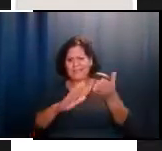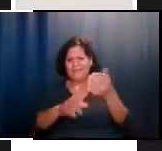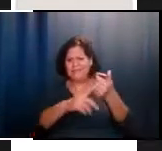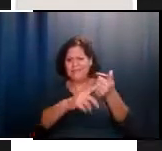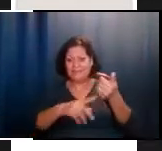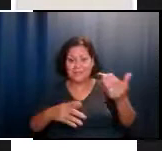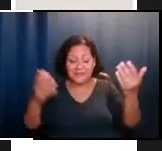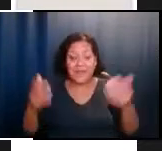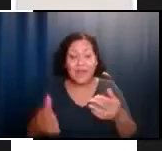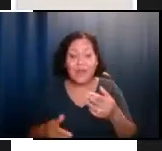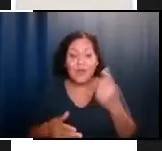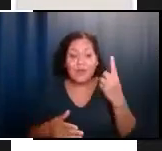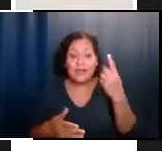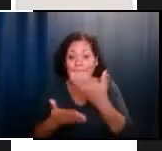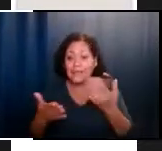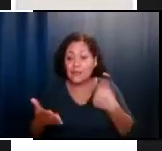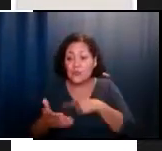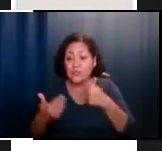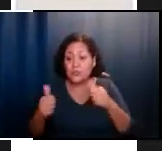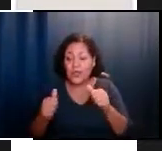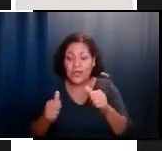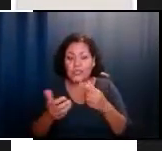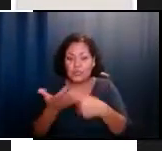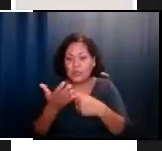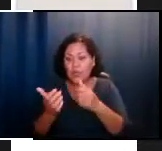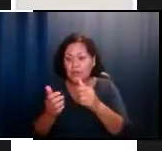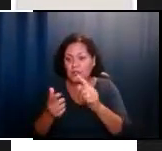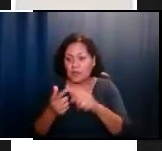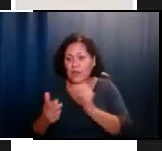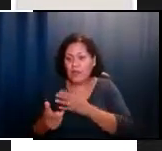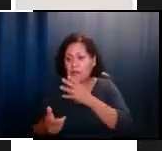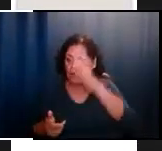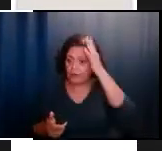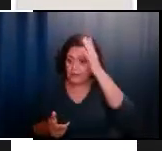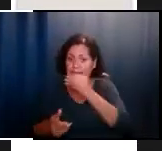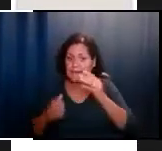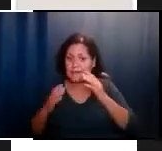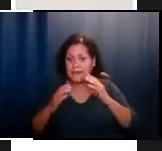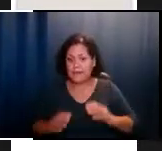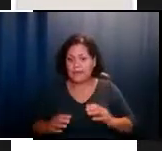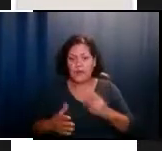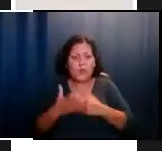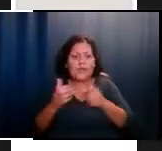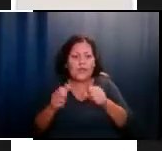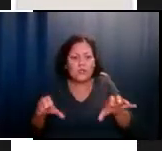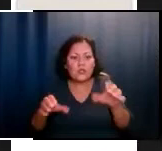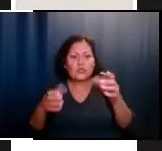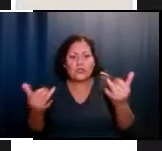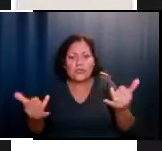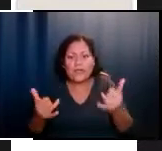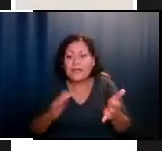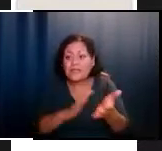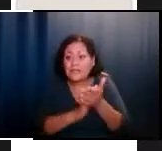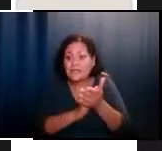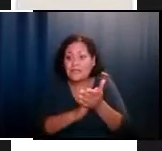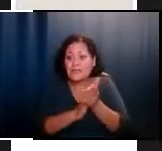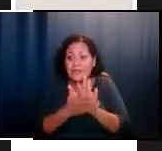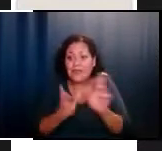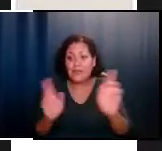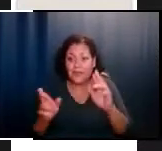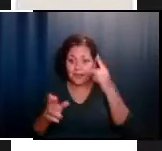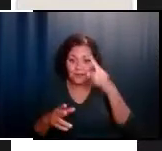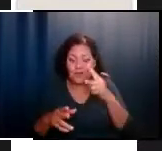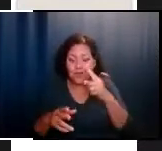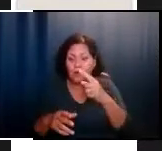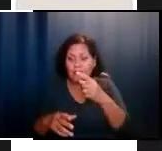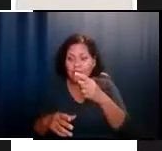of the things we try to talk to parents and to our clients about is what can you do now to be ready for employment? There